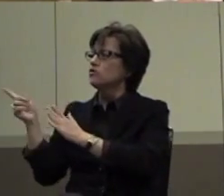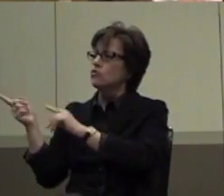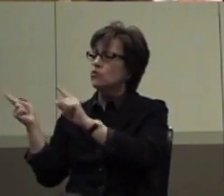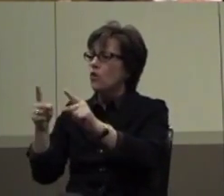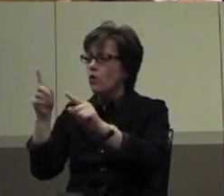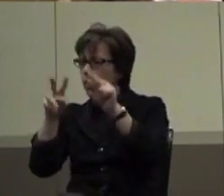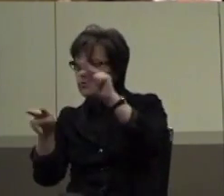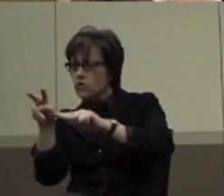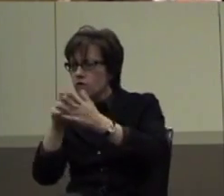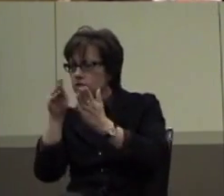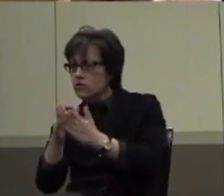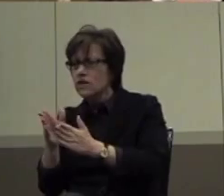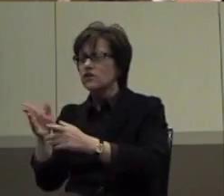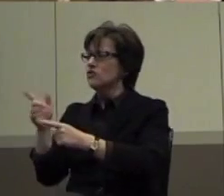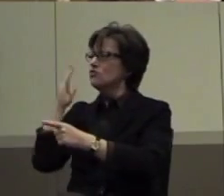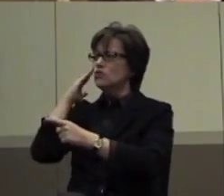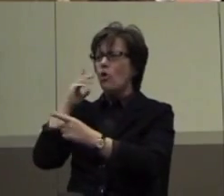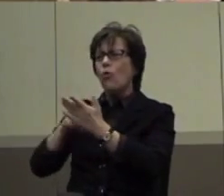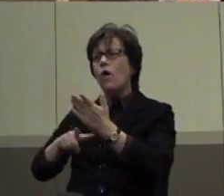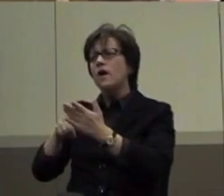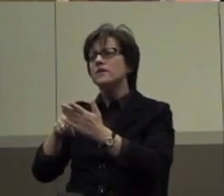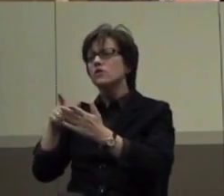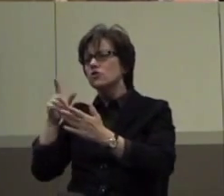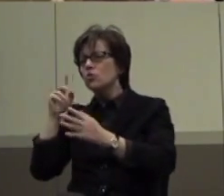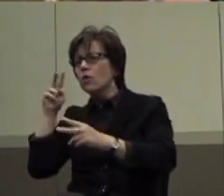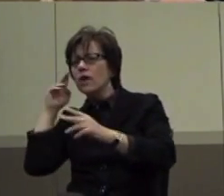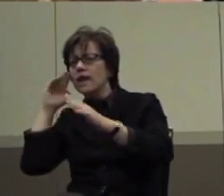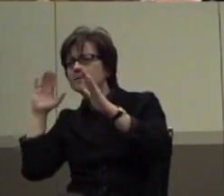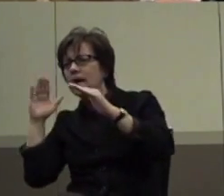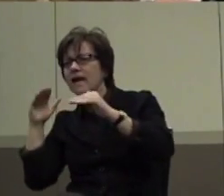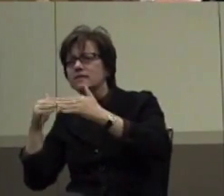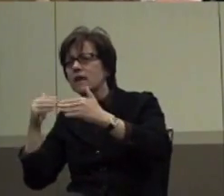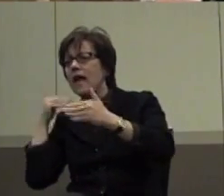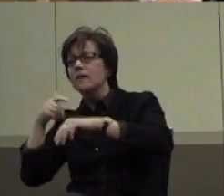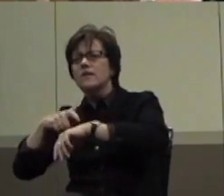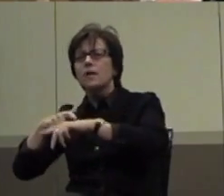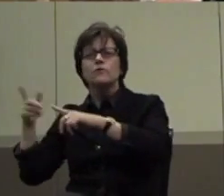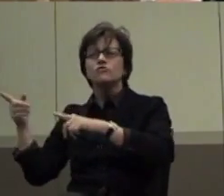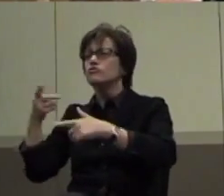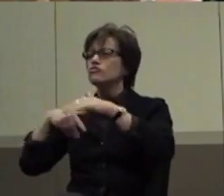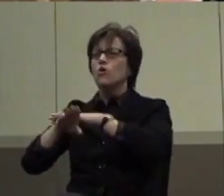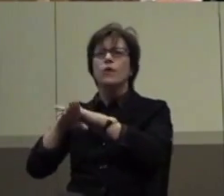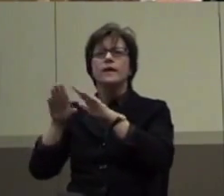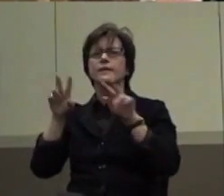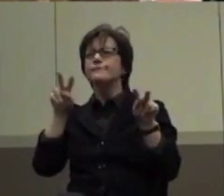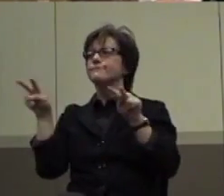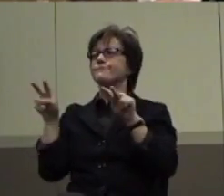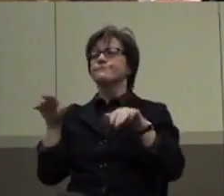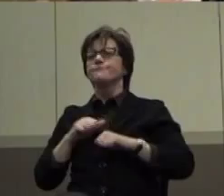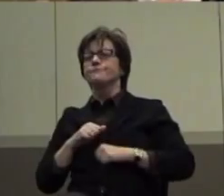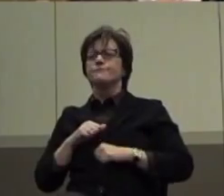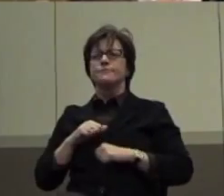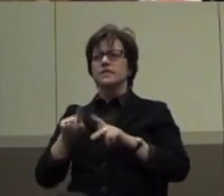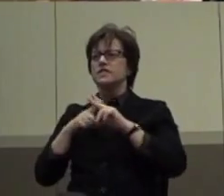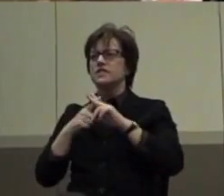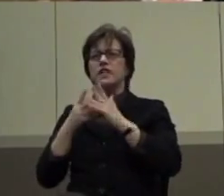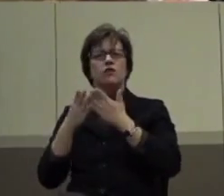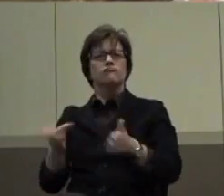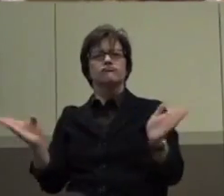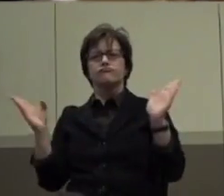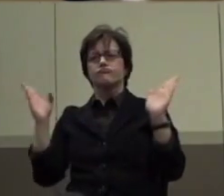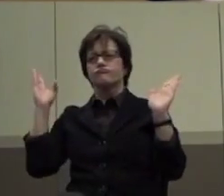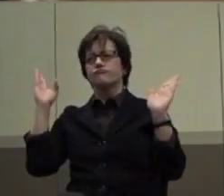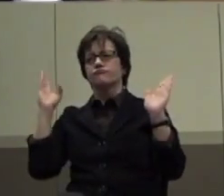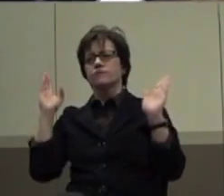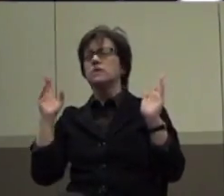what behavior you're looking at ahead of time, or you just kind of go in there and kind of see the lay of the land to start with? I usually get